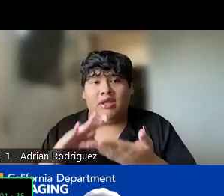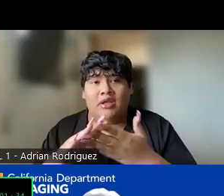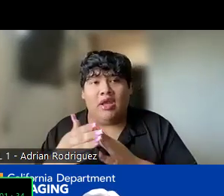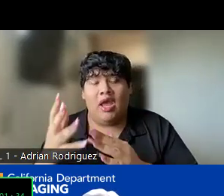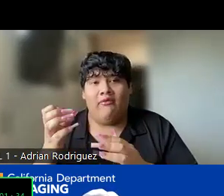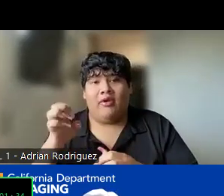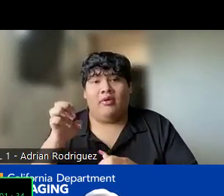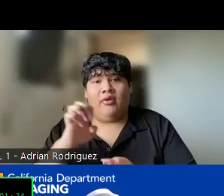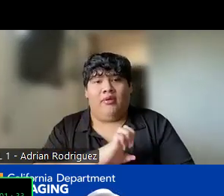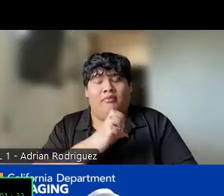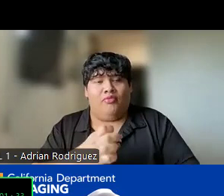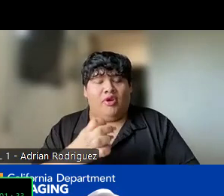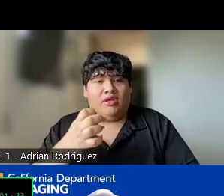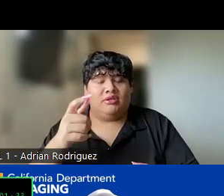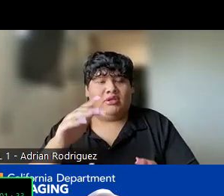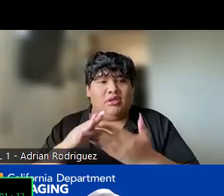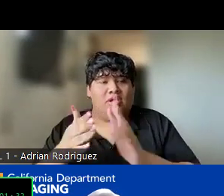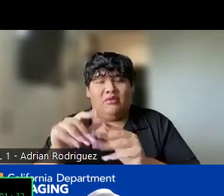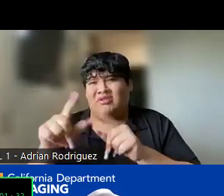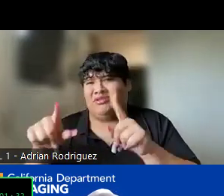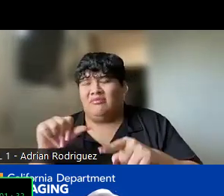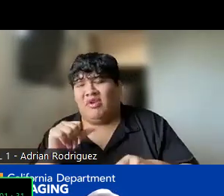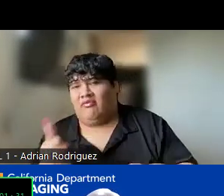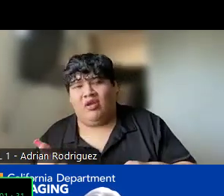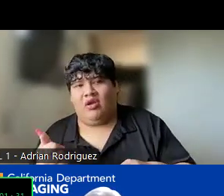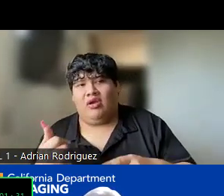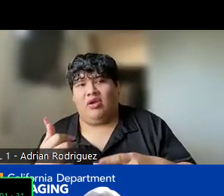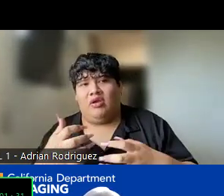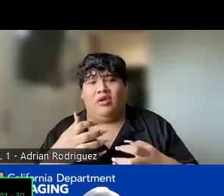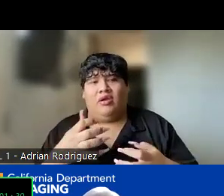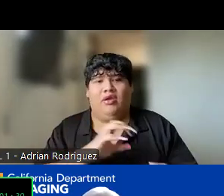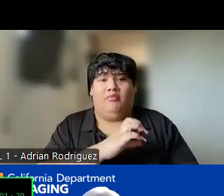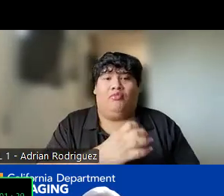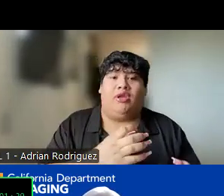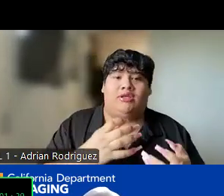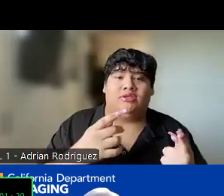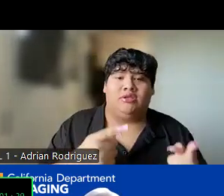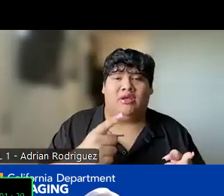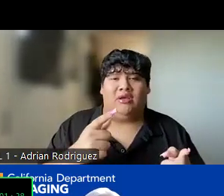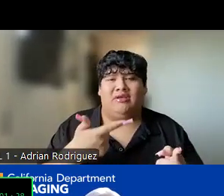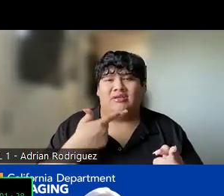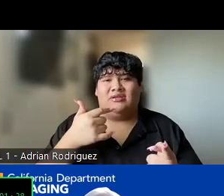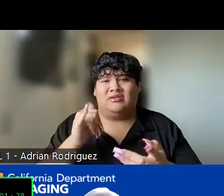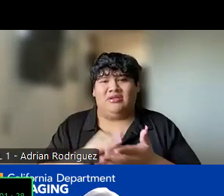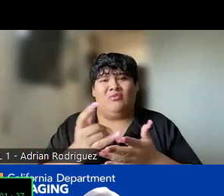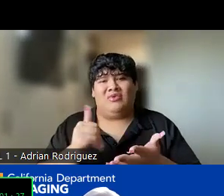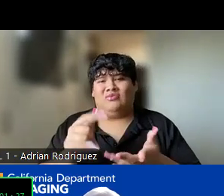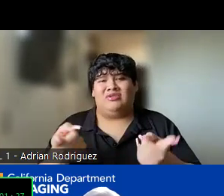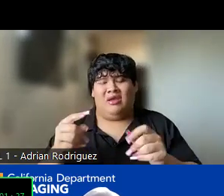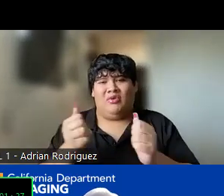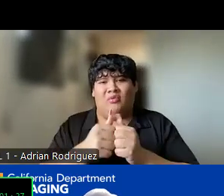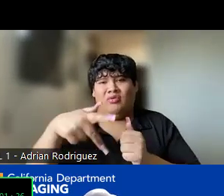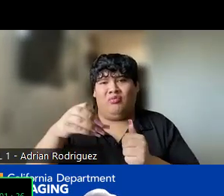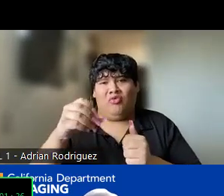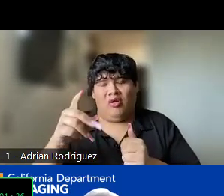the Master Plan on Aging, for example, but some have not. That same unfortunate paradigm is happening with Prop 1 and the